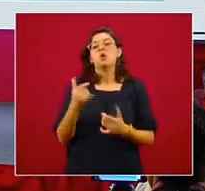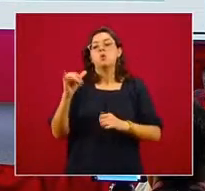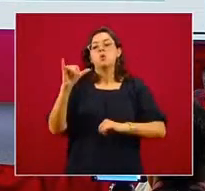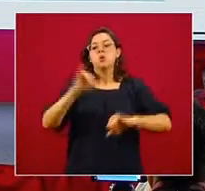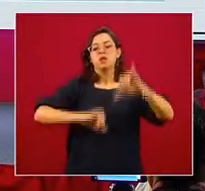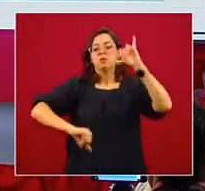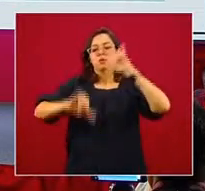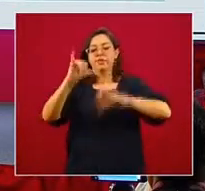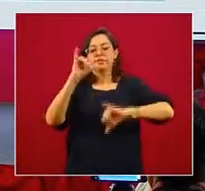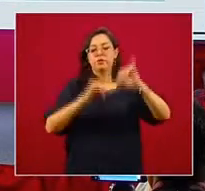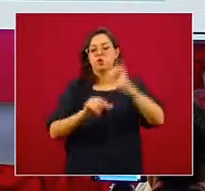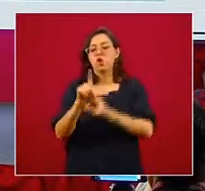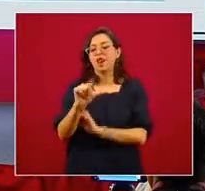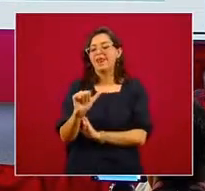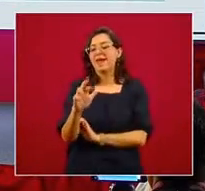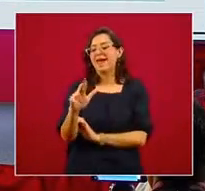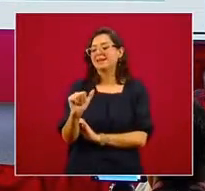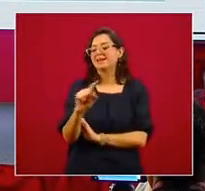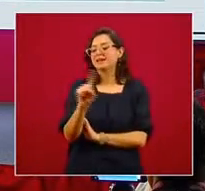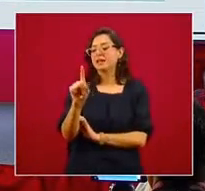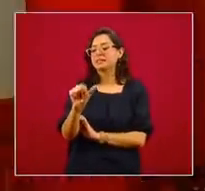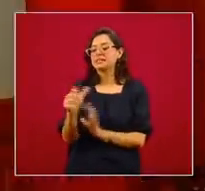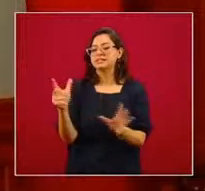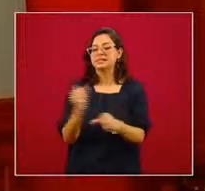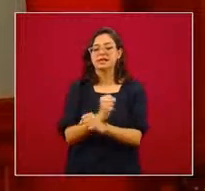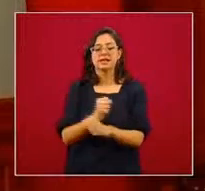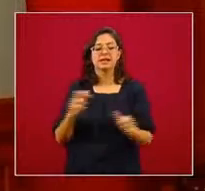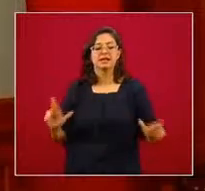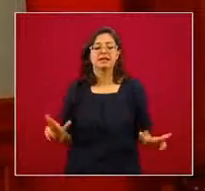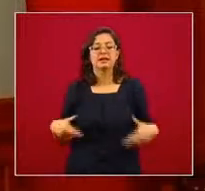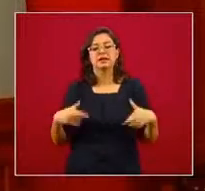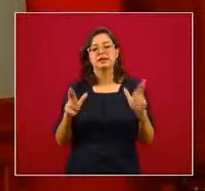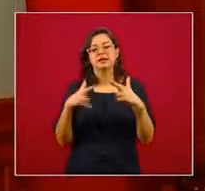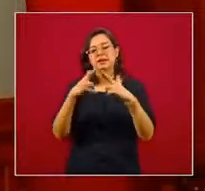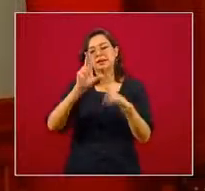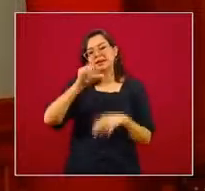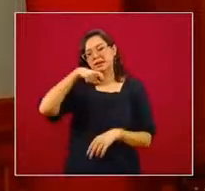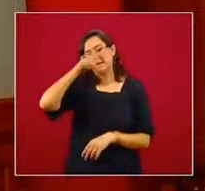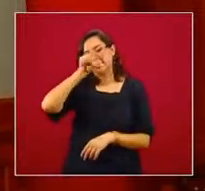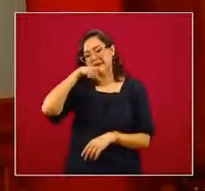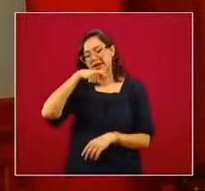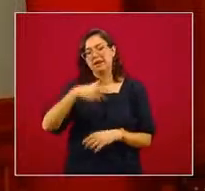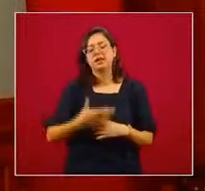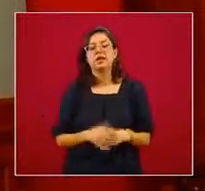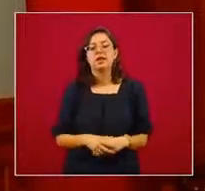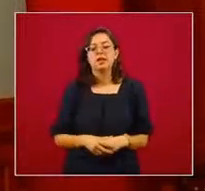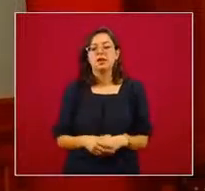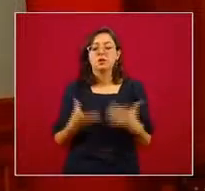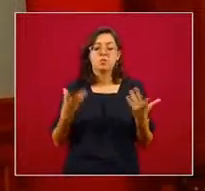sent 50,000 tests to La Raza lab, which is a concentrating